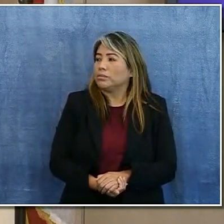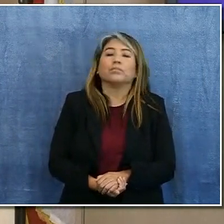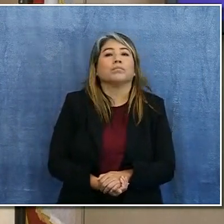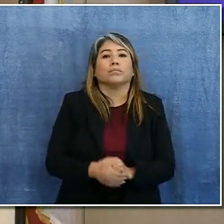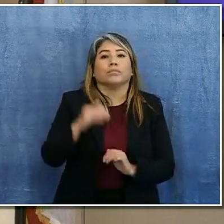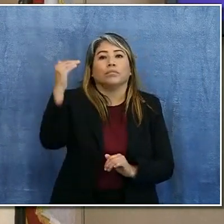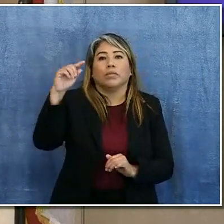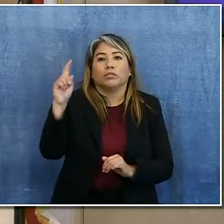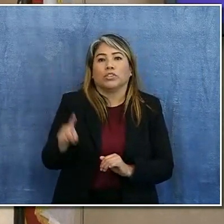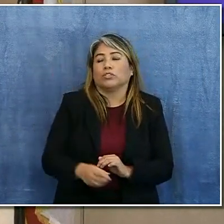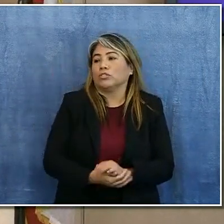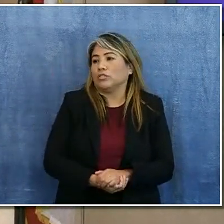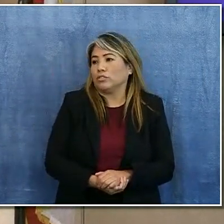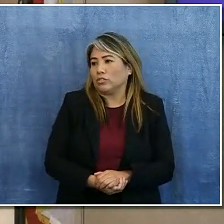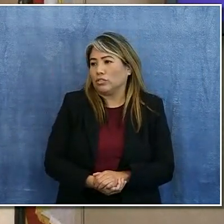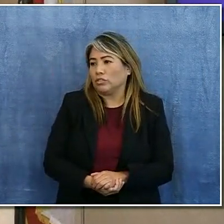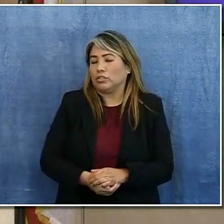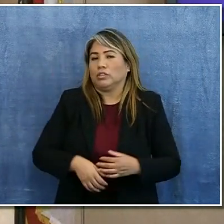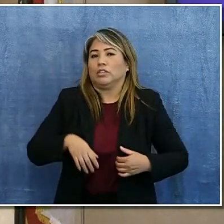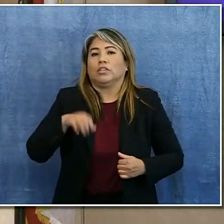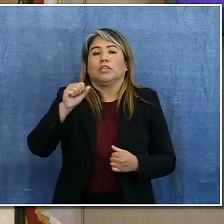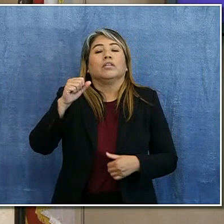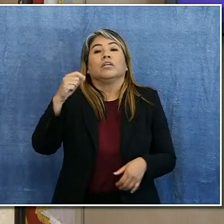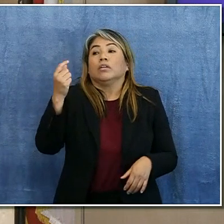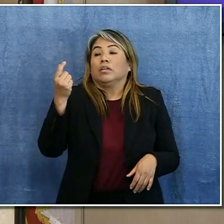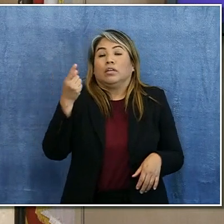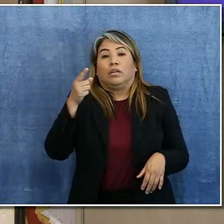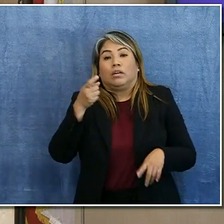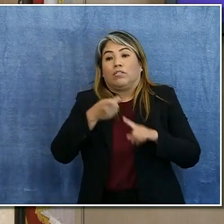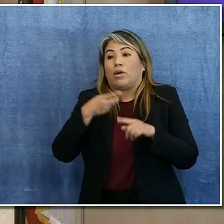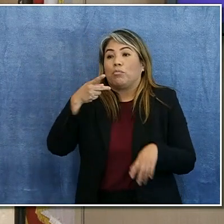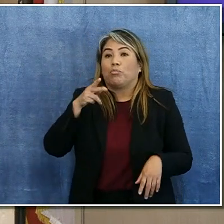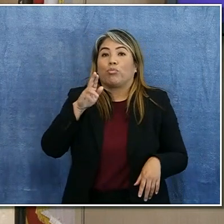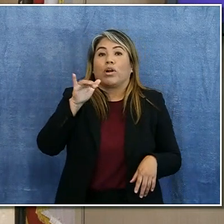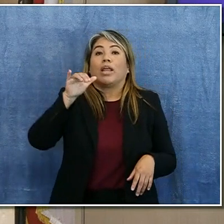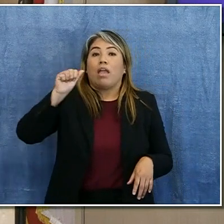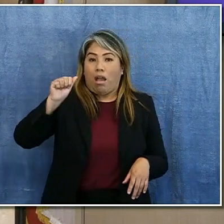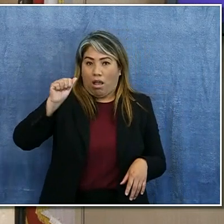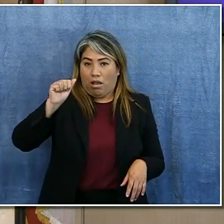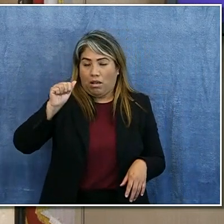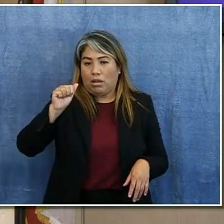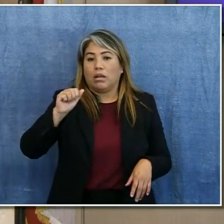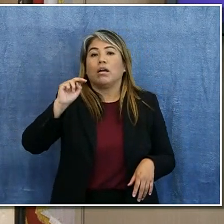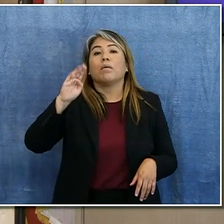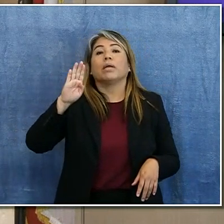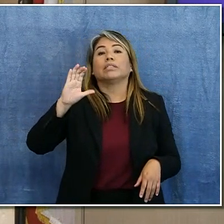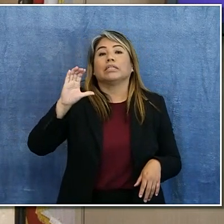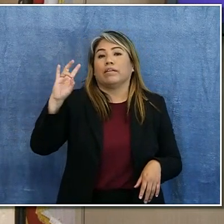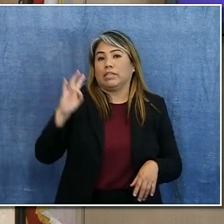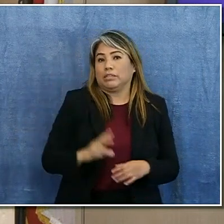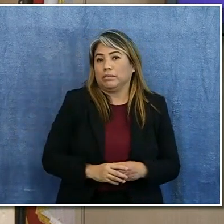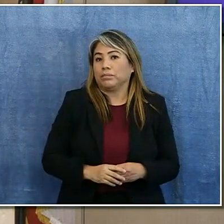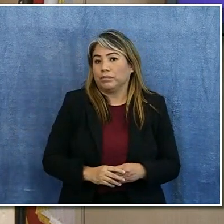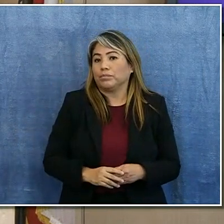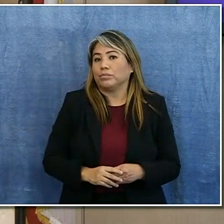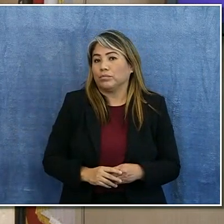Okay, we'll go to the next question. Yes, next question is from Priya Sridhar with NBC 7.